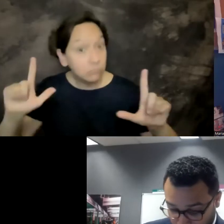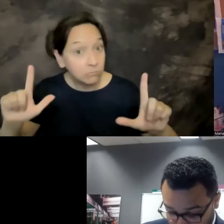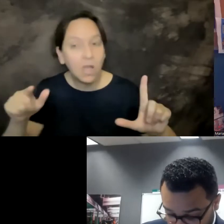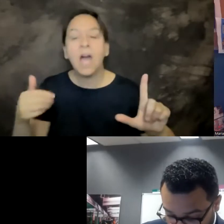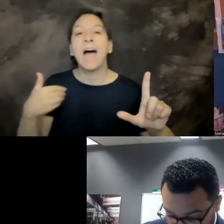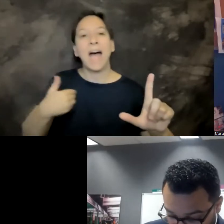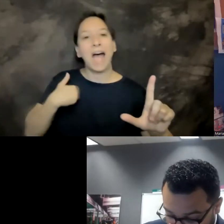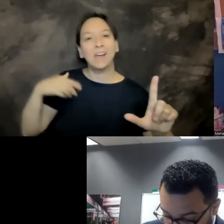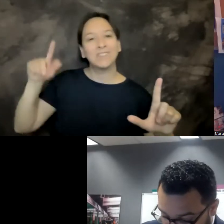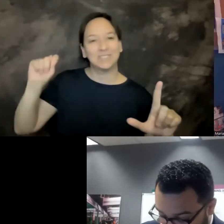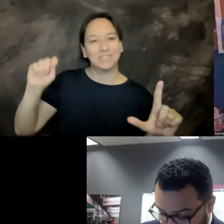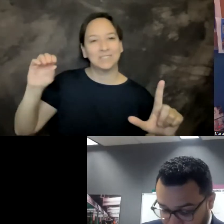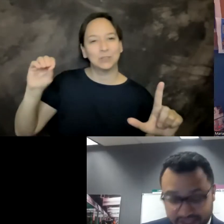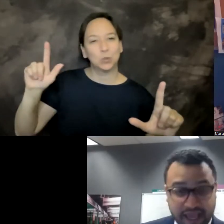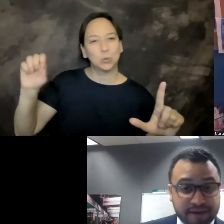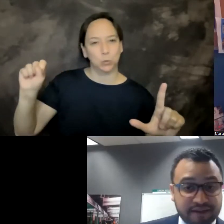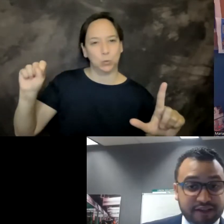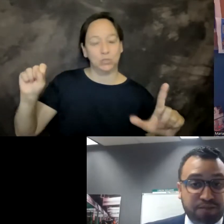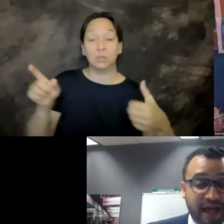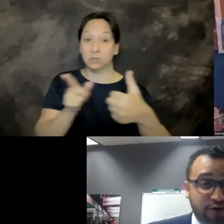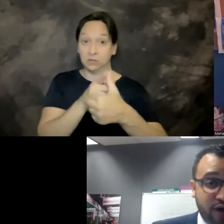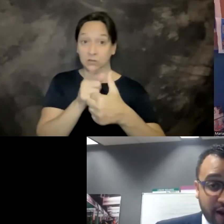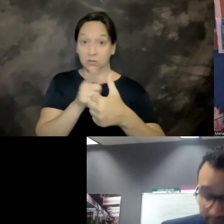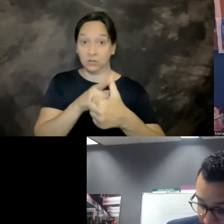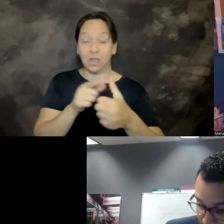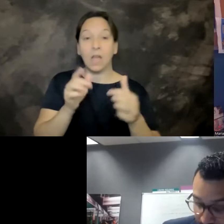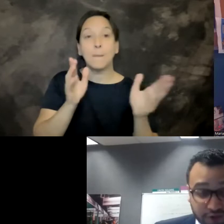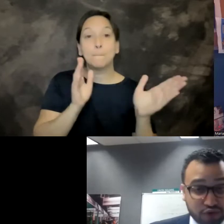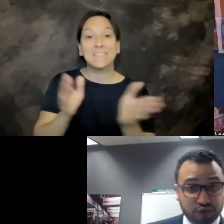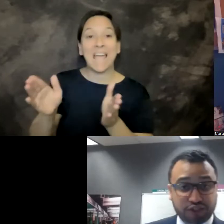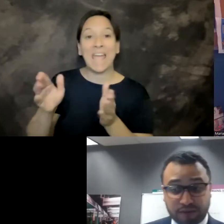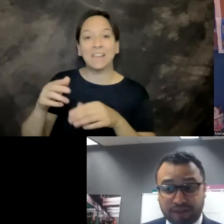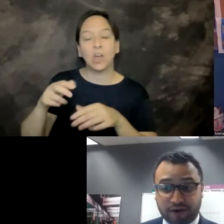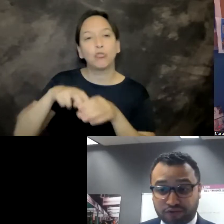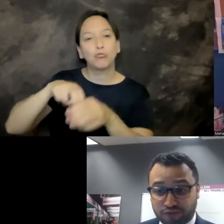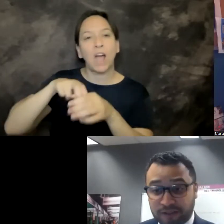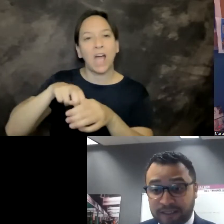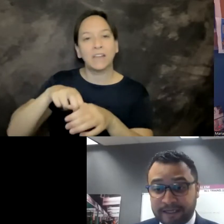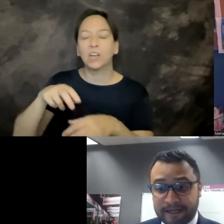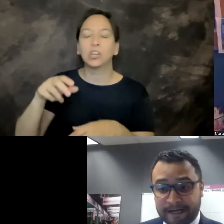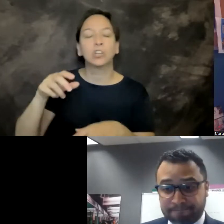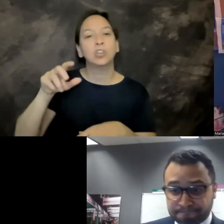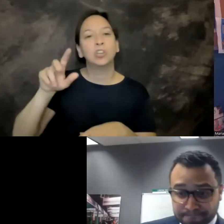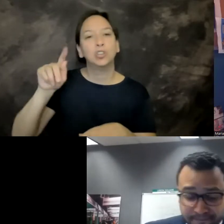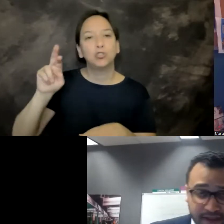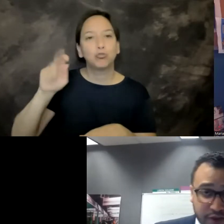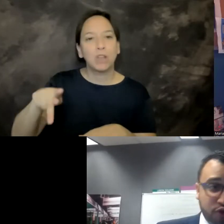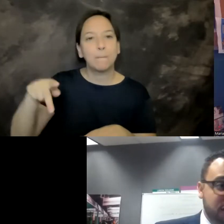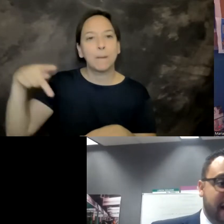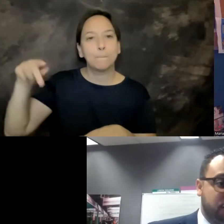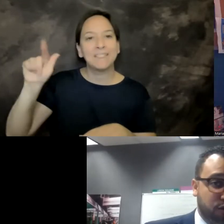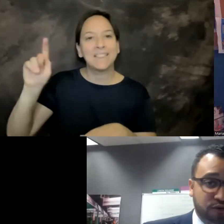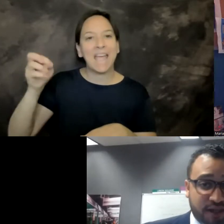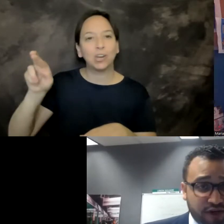to folks. And one that I want to point out is the MBTA's planner, the rider tool, the trip planner tool.